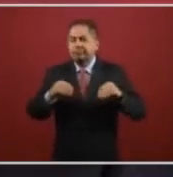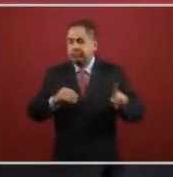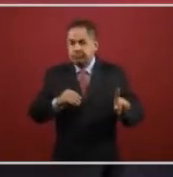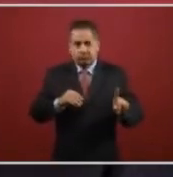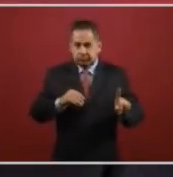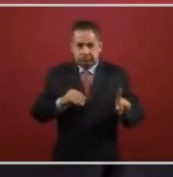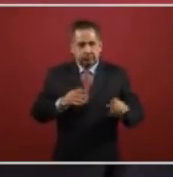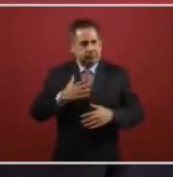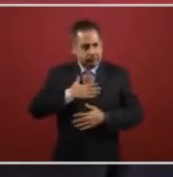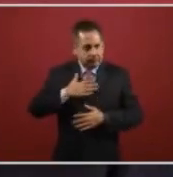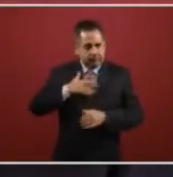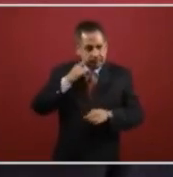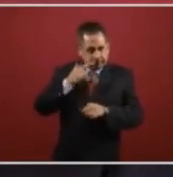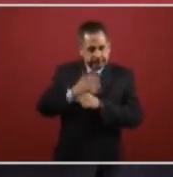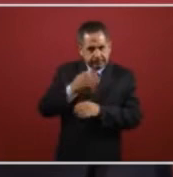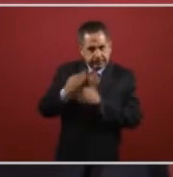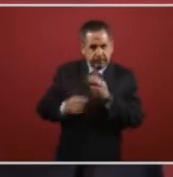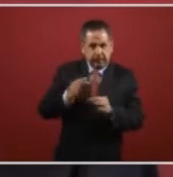others.